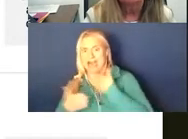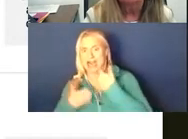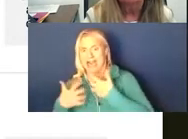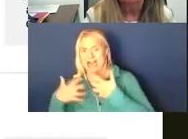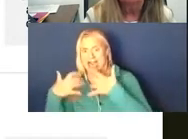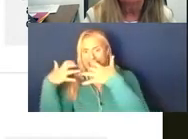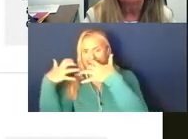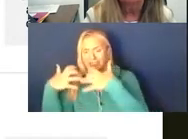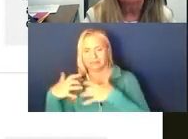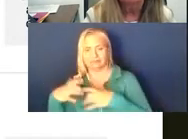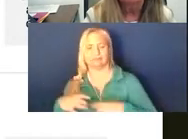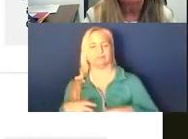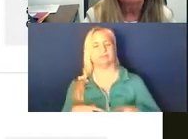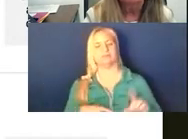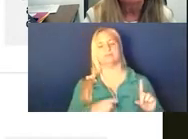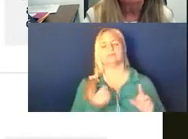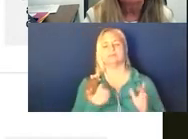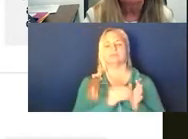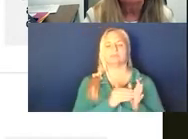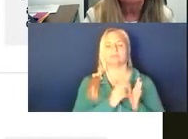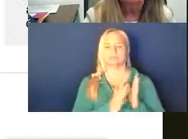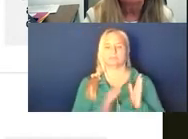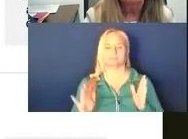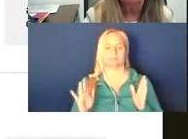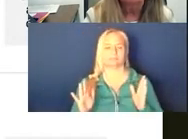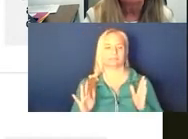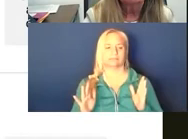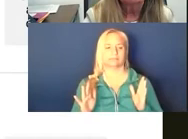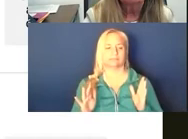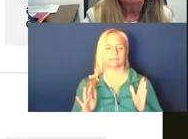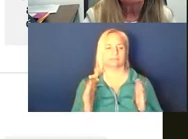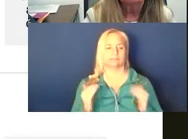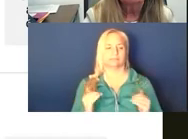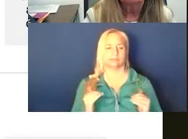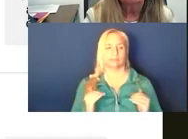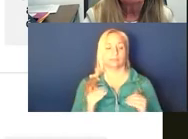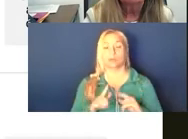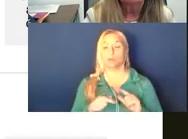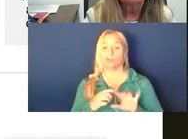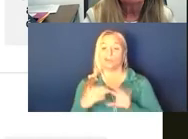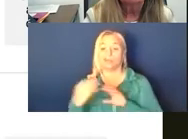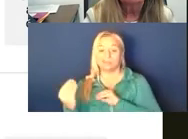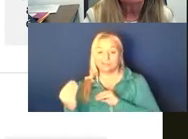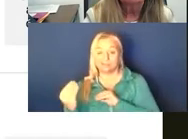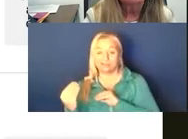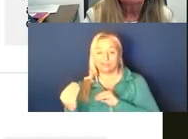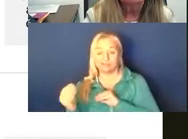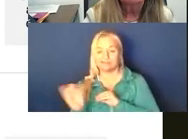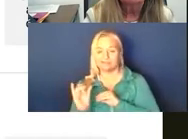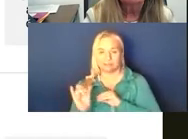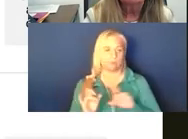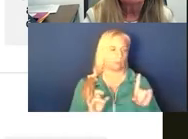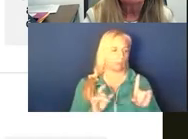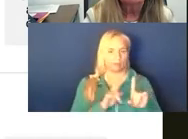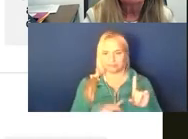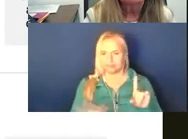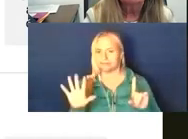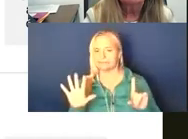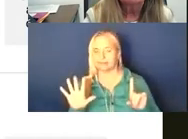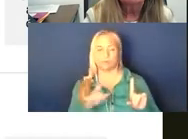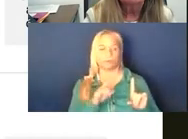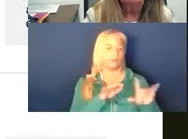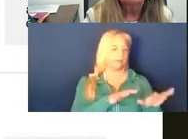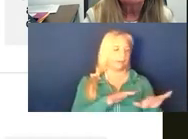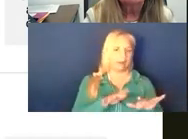agitated. And then again, rated the students' demeanor when they exited the space. So again, 1 being calm